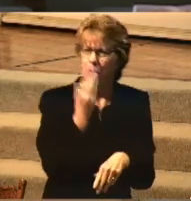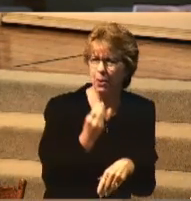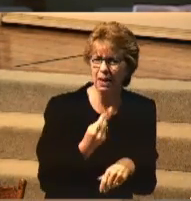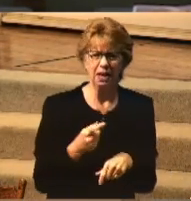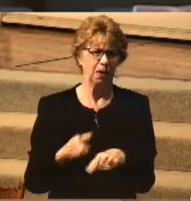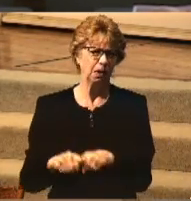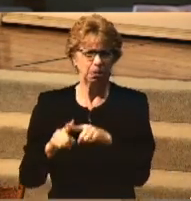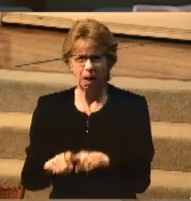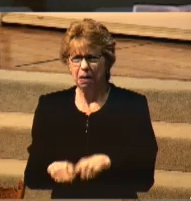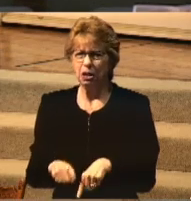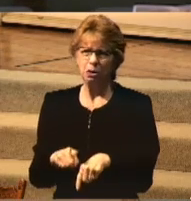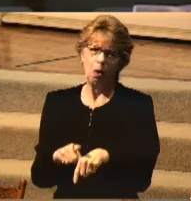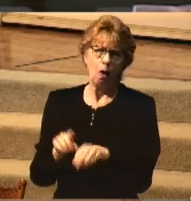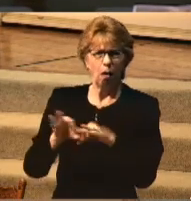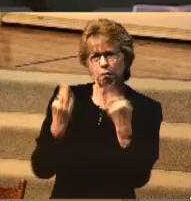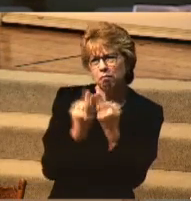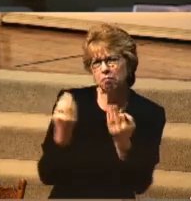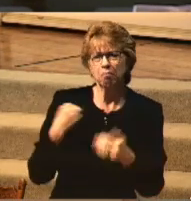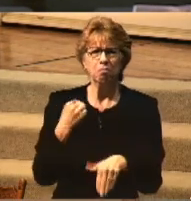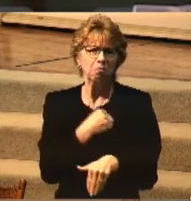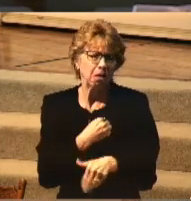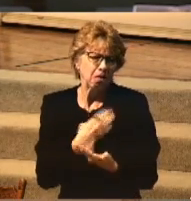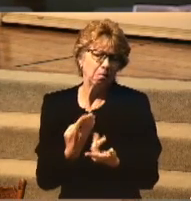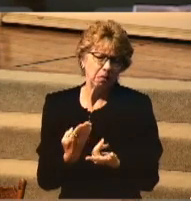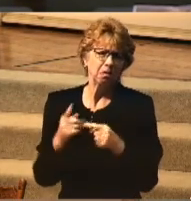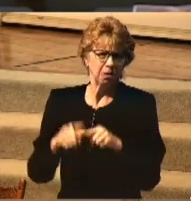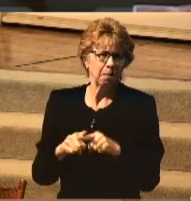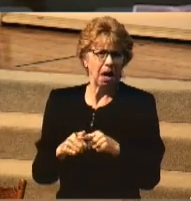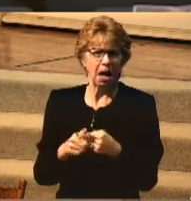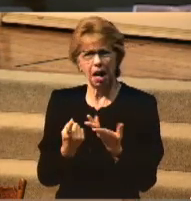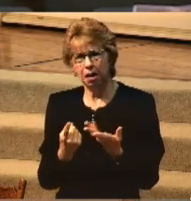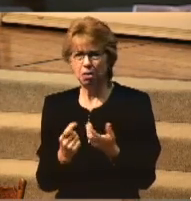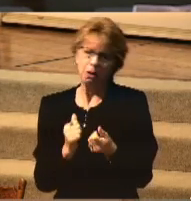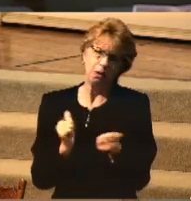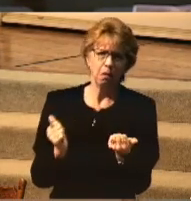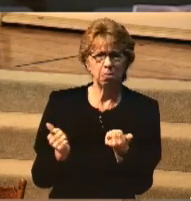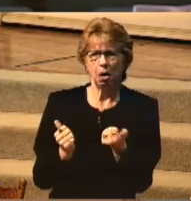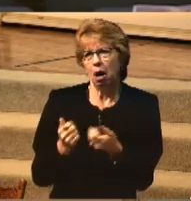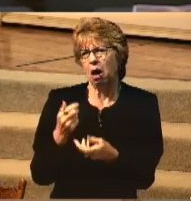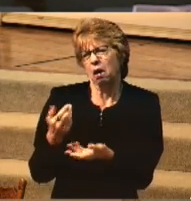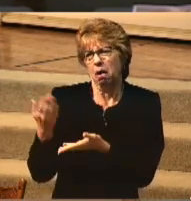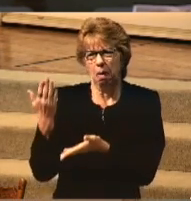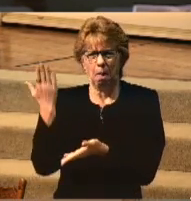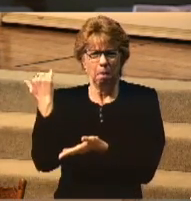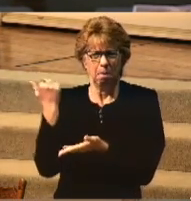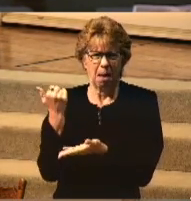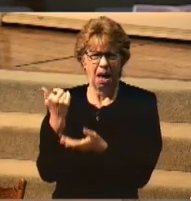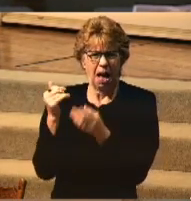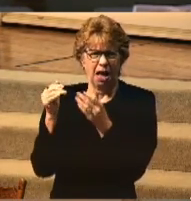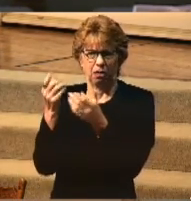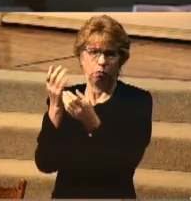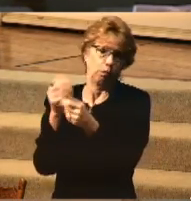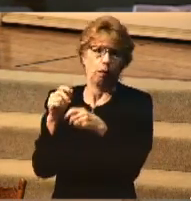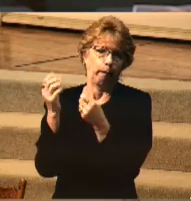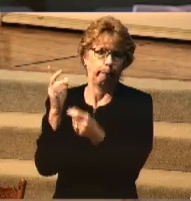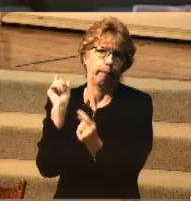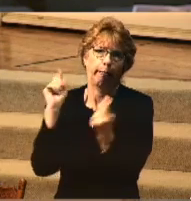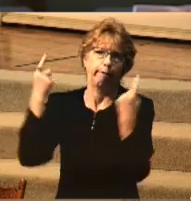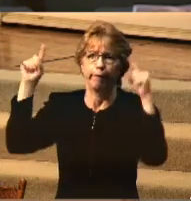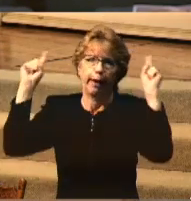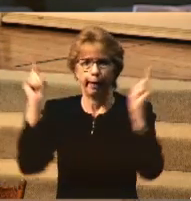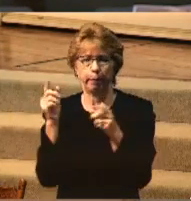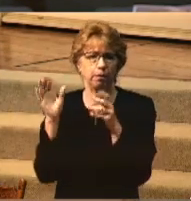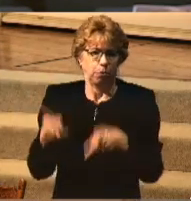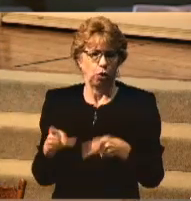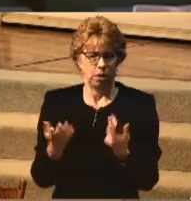a loved one, a family member, or something like that, historical figure or whatever. And, you know, the